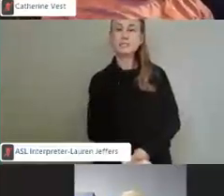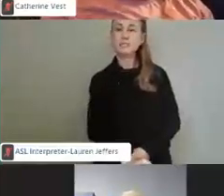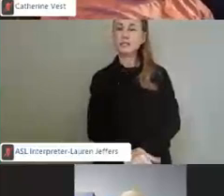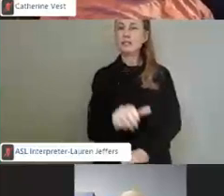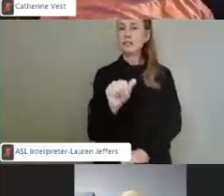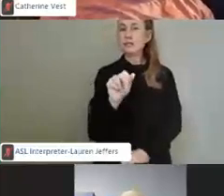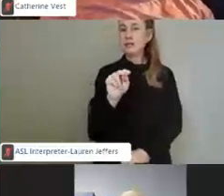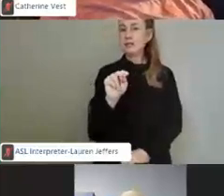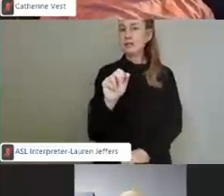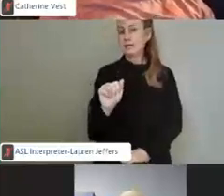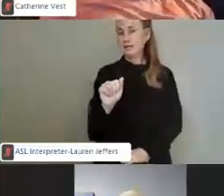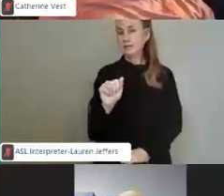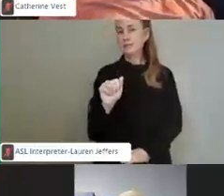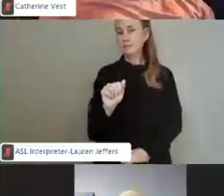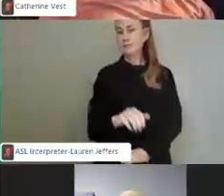Anna.